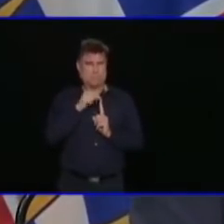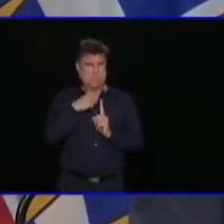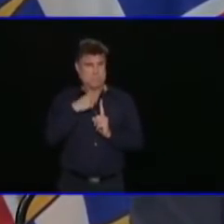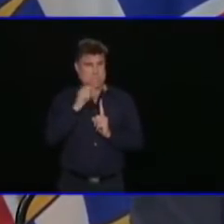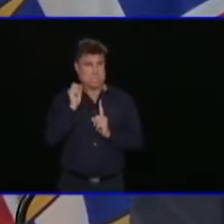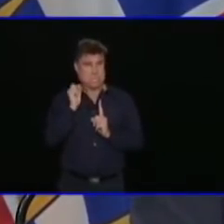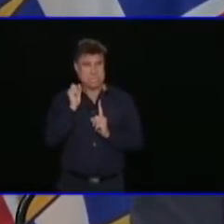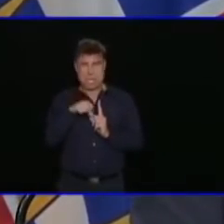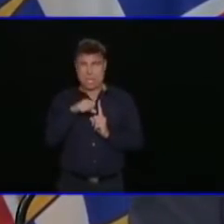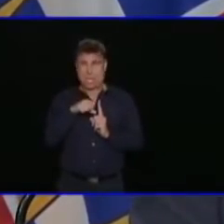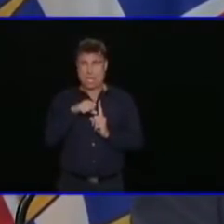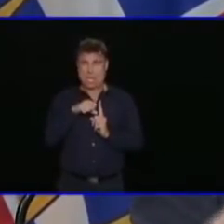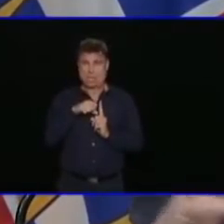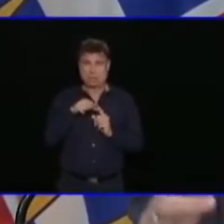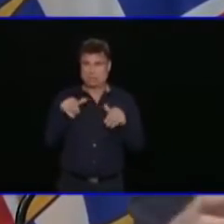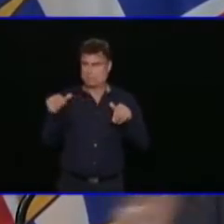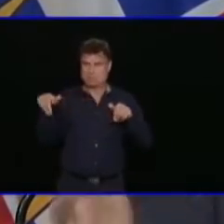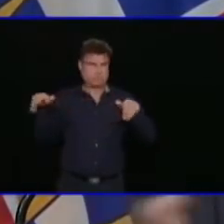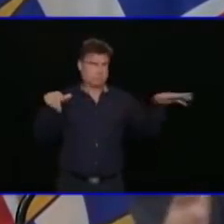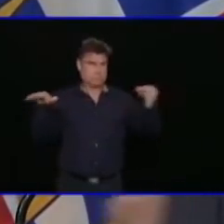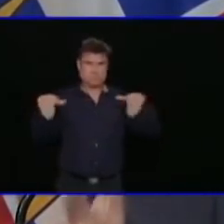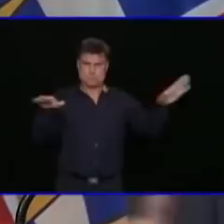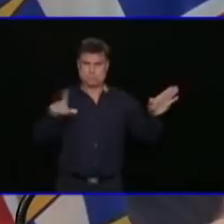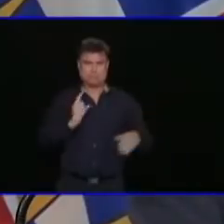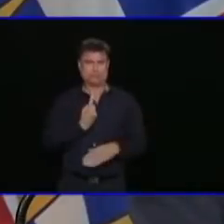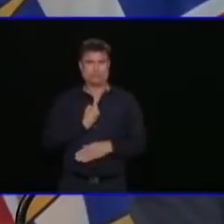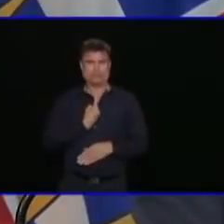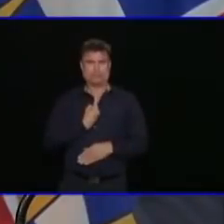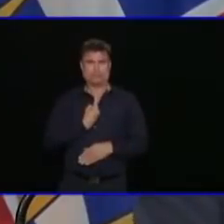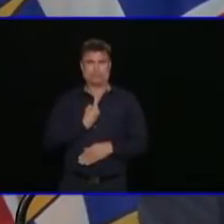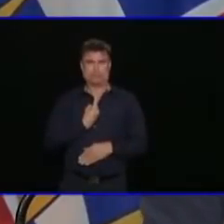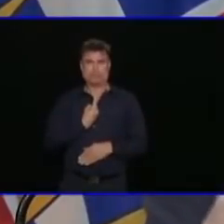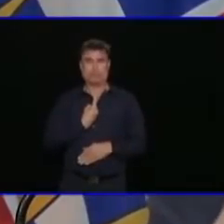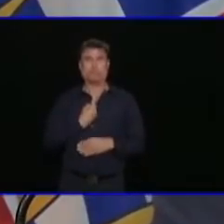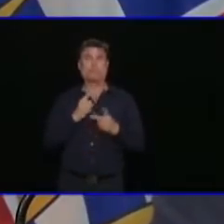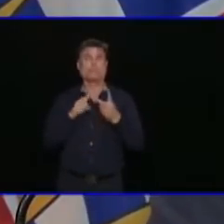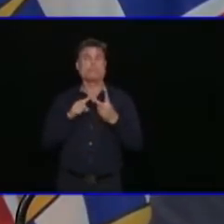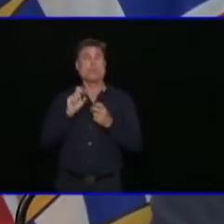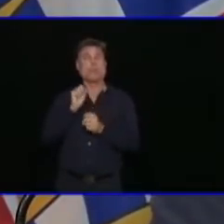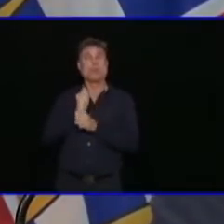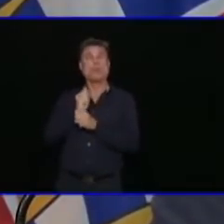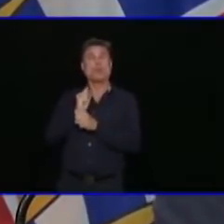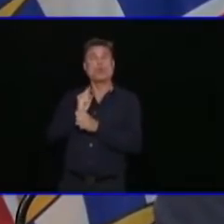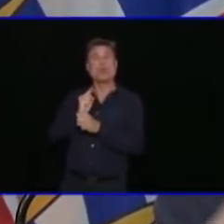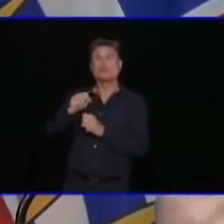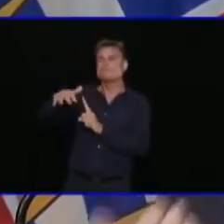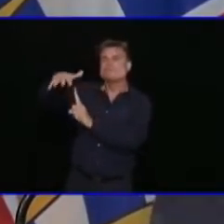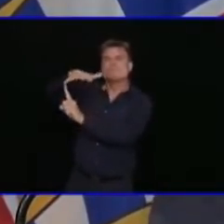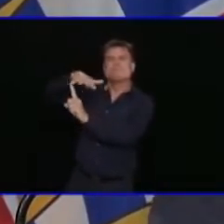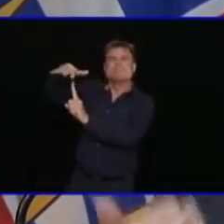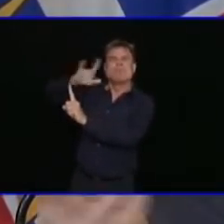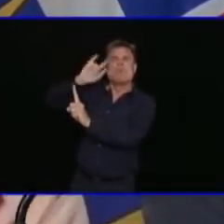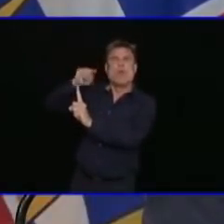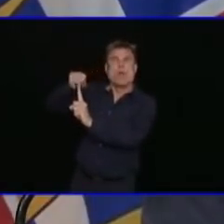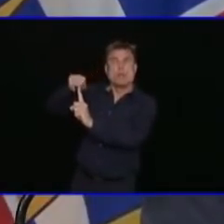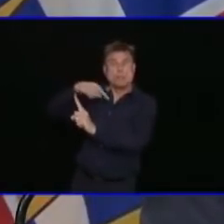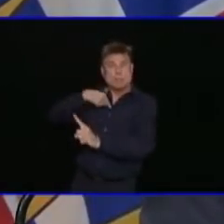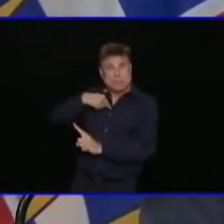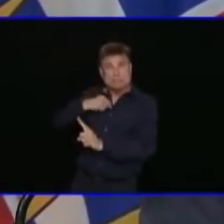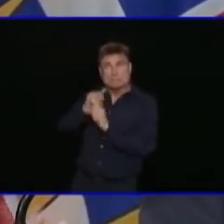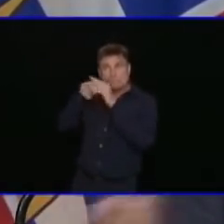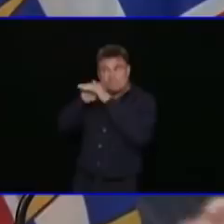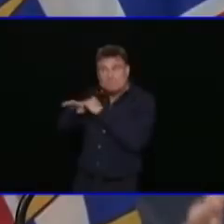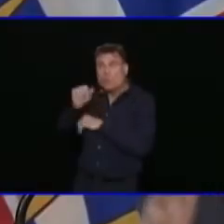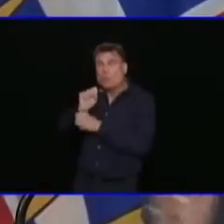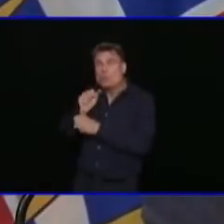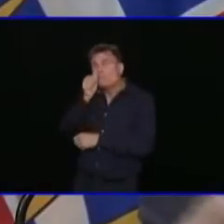stay away from work if I'm sick? What is the culture in the place that I'm working? What am I going to do if I don't work and I don't have an